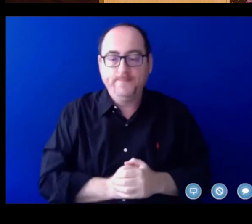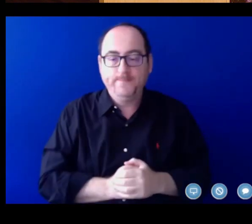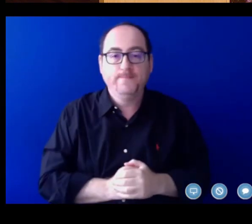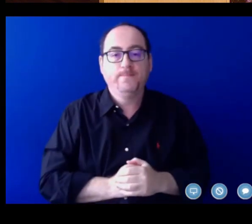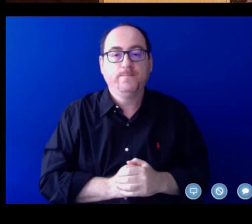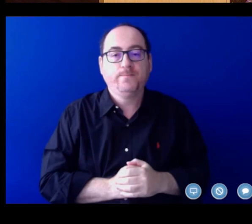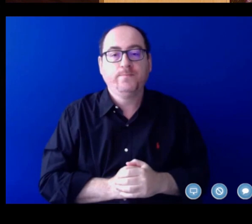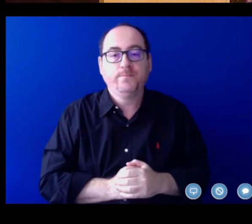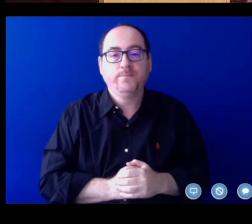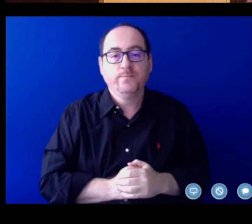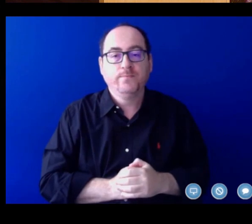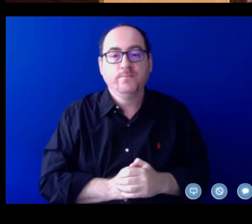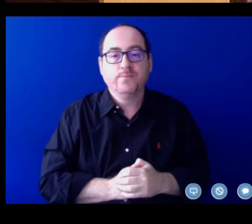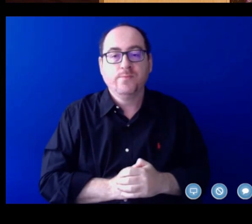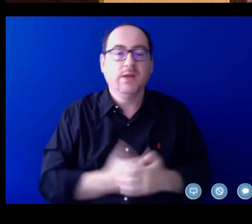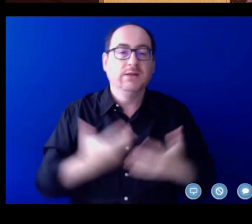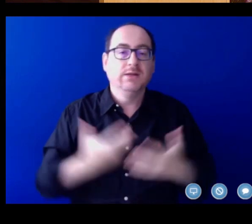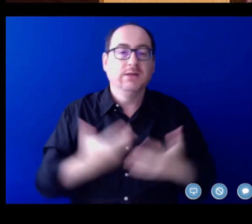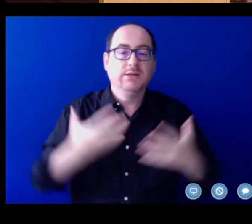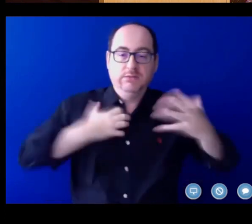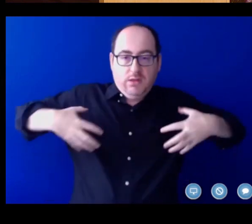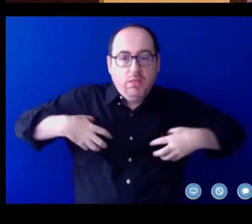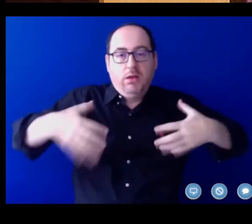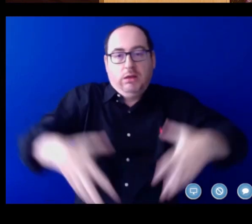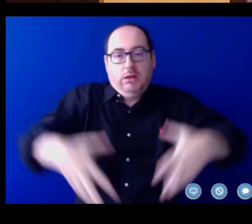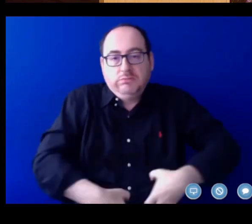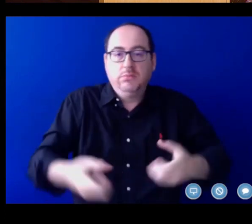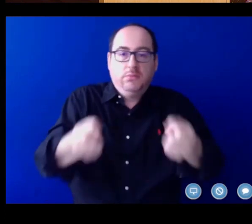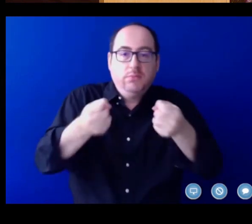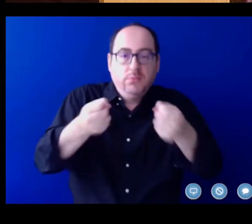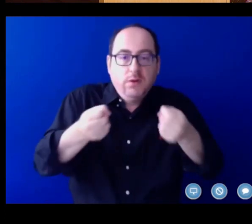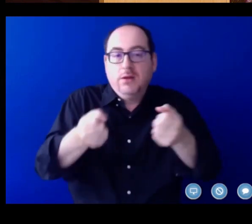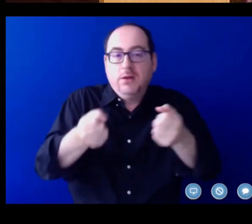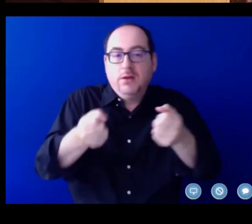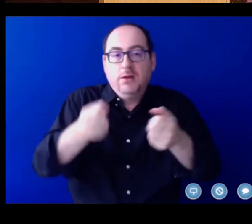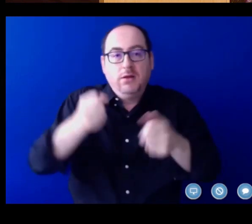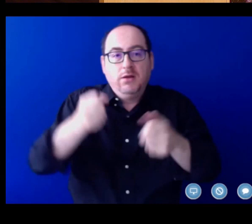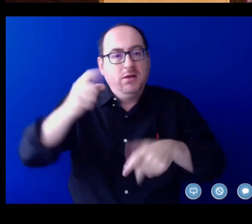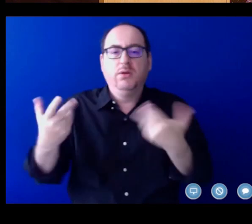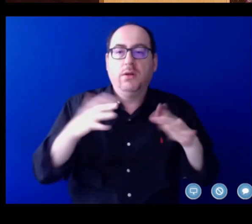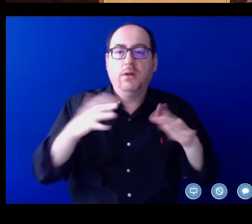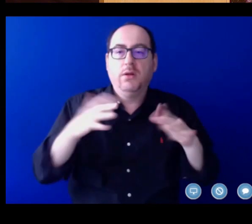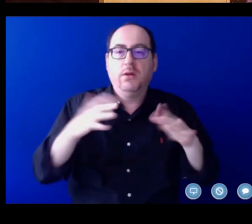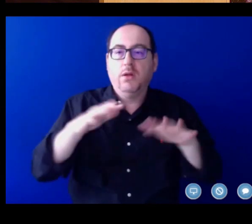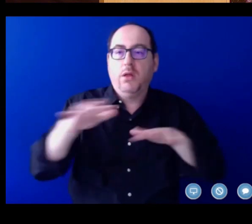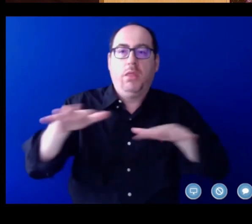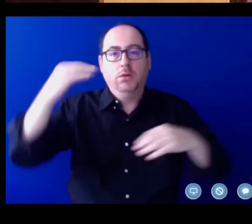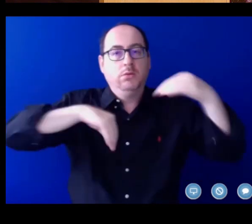and consequences. Also sexual assault and exploitation and conscription of child soldiers are common